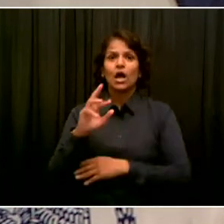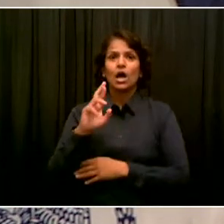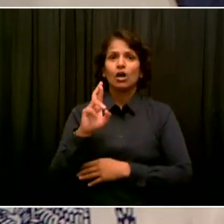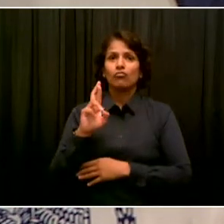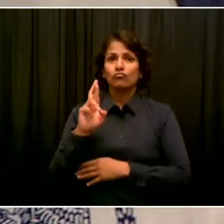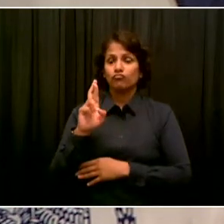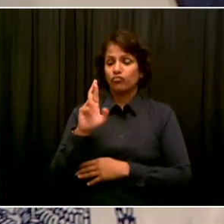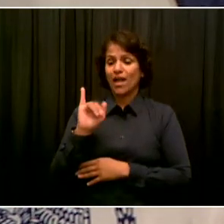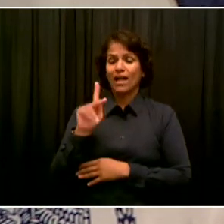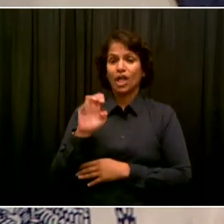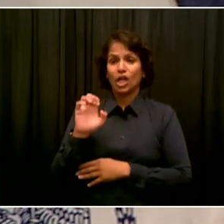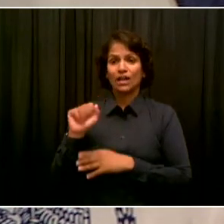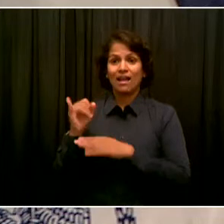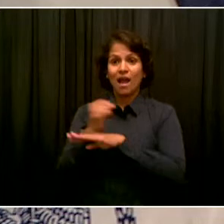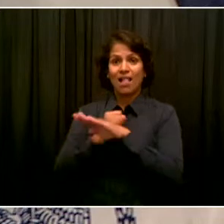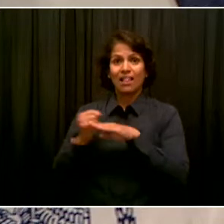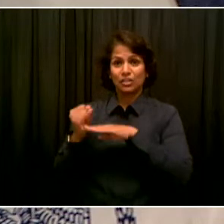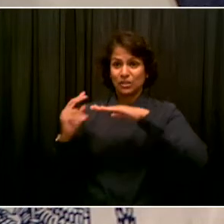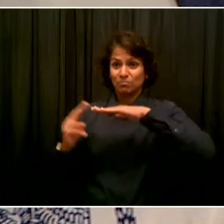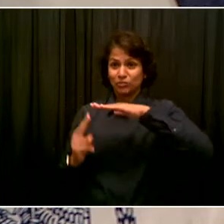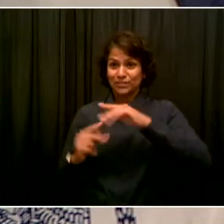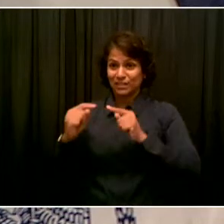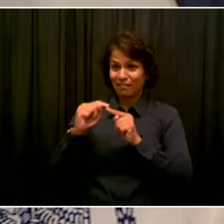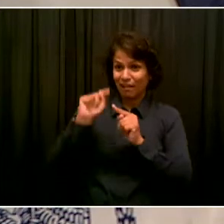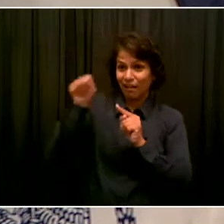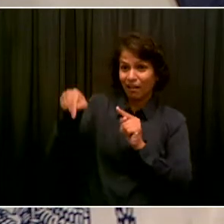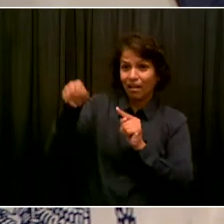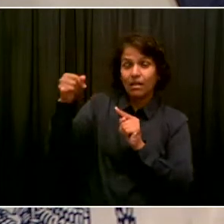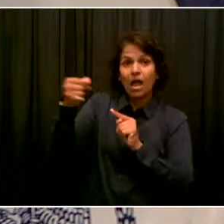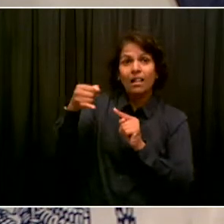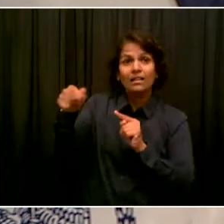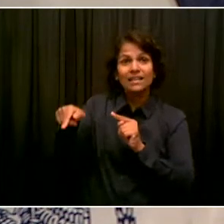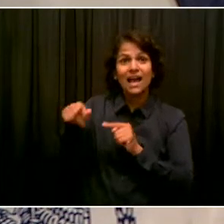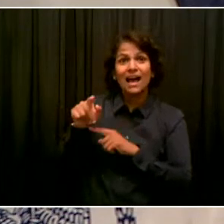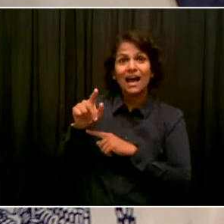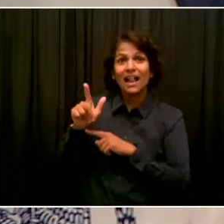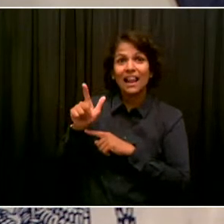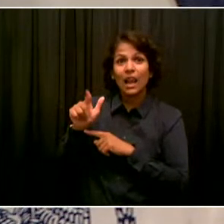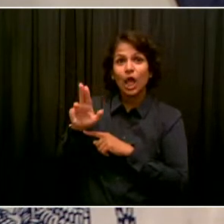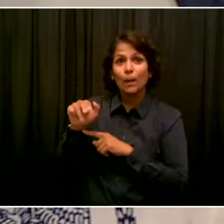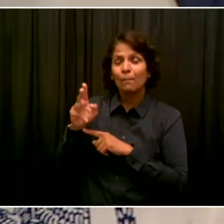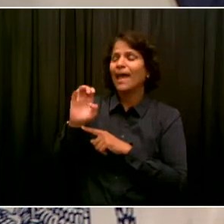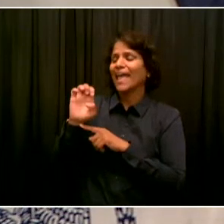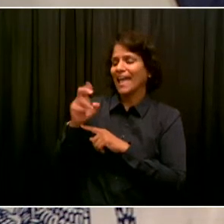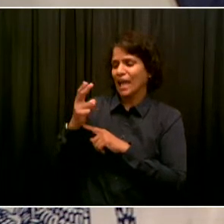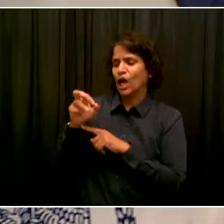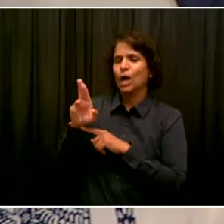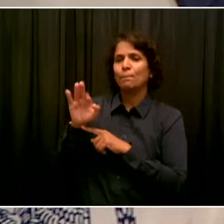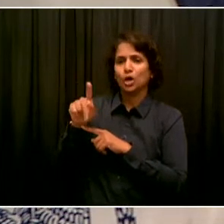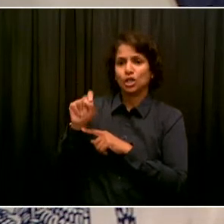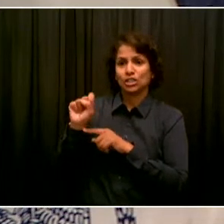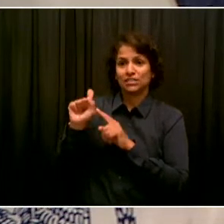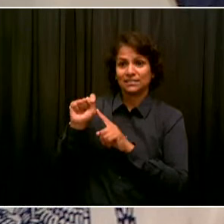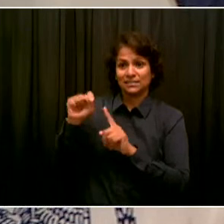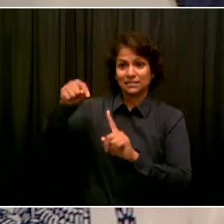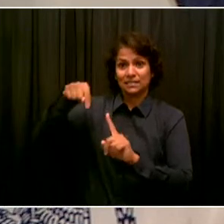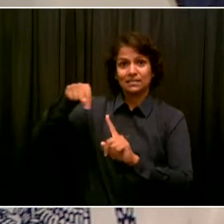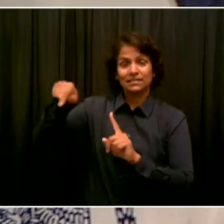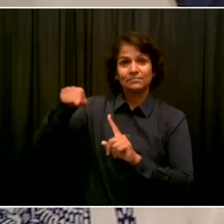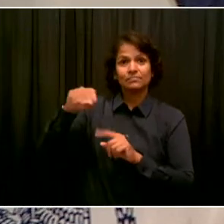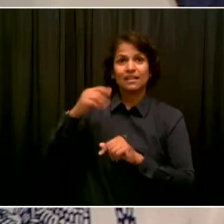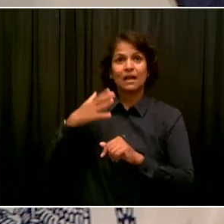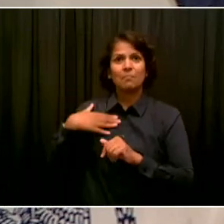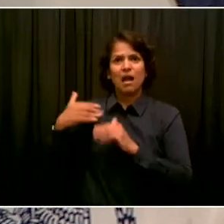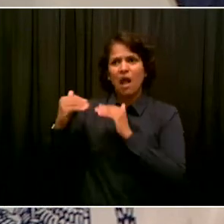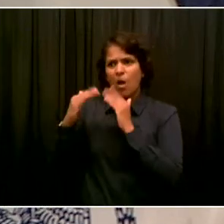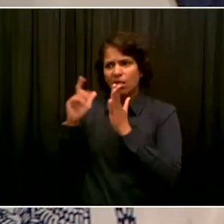colleague, Ravane Blau, wrote about some of the issues with getting inmates to their court dates at Queens